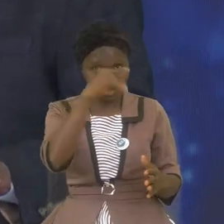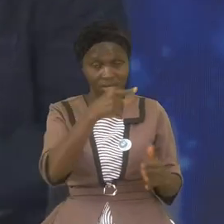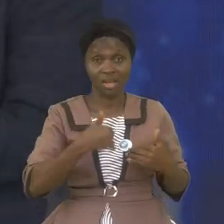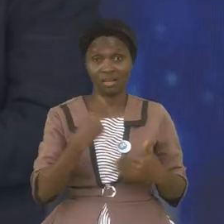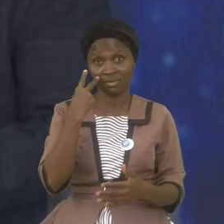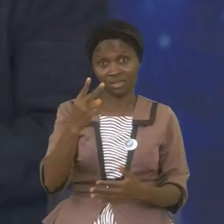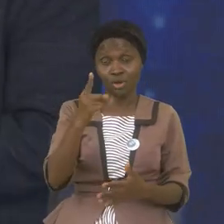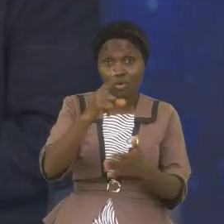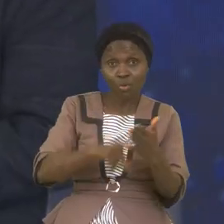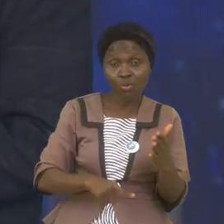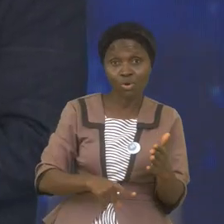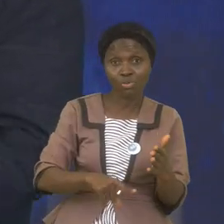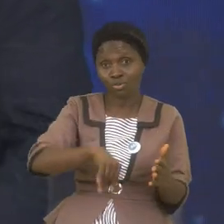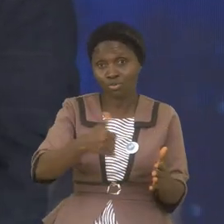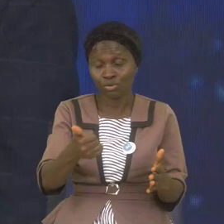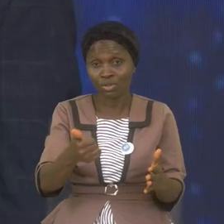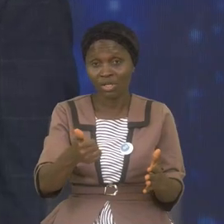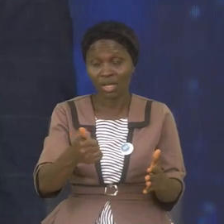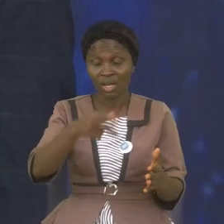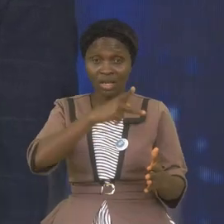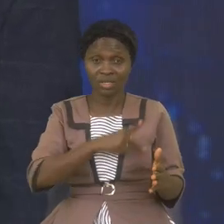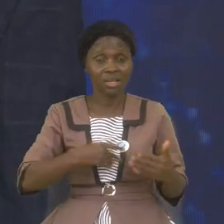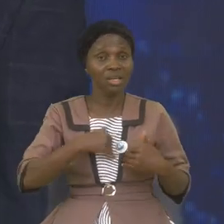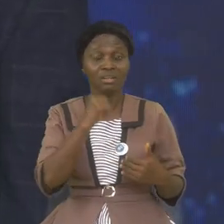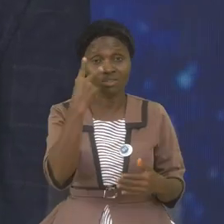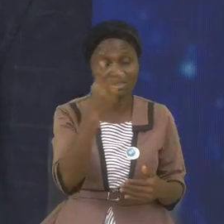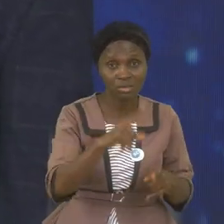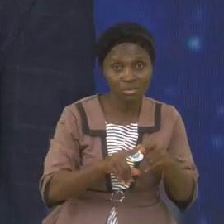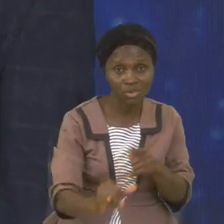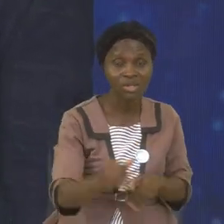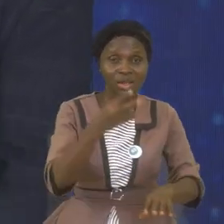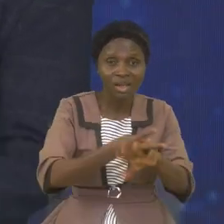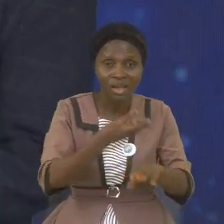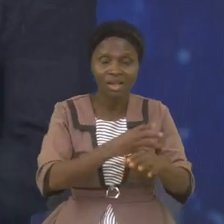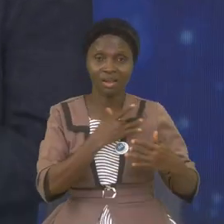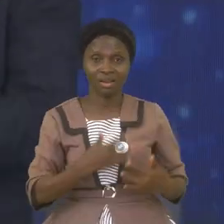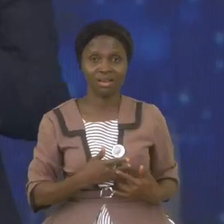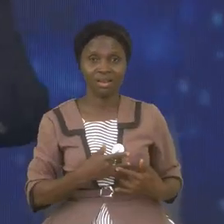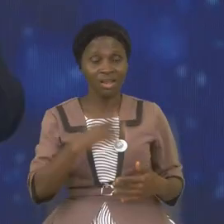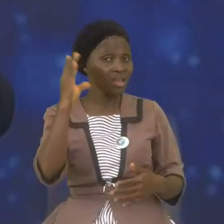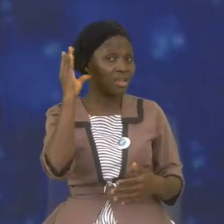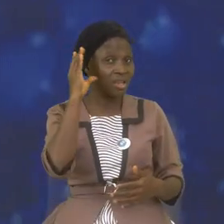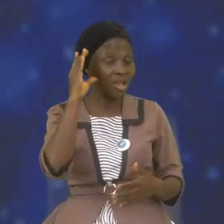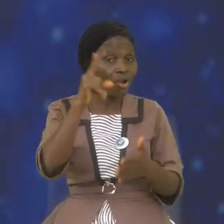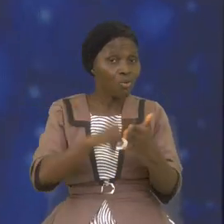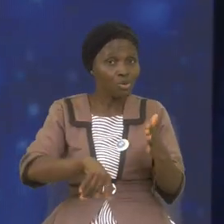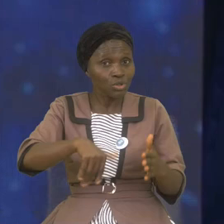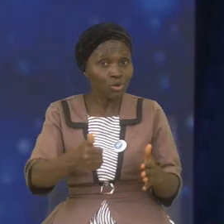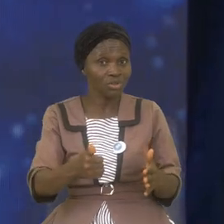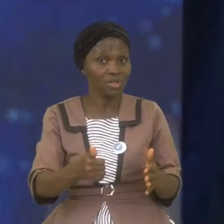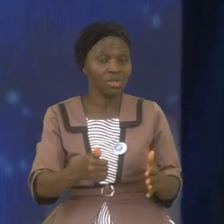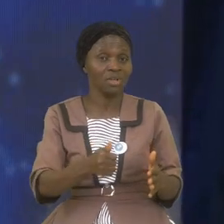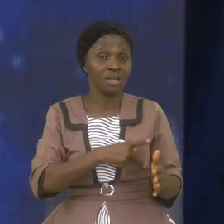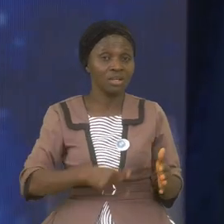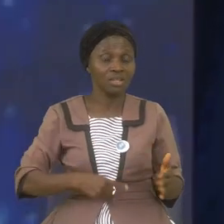had seen. He was still hardened. He has heard what no other one had heard. He was still hardened. Are you like that?